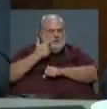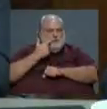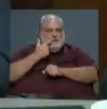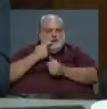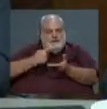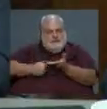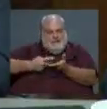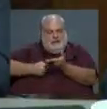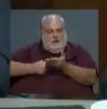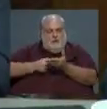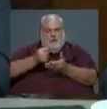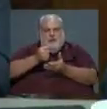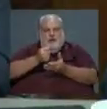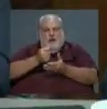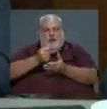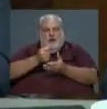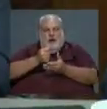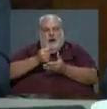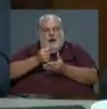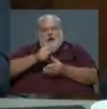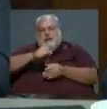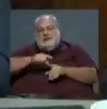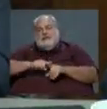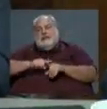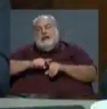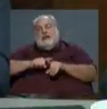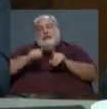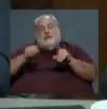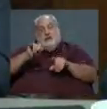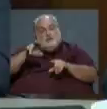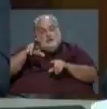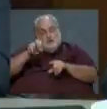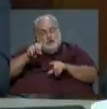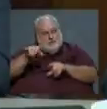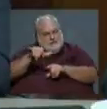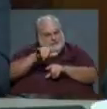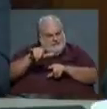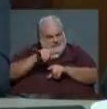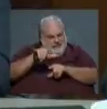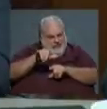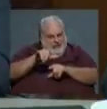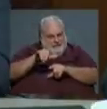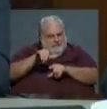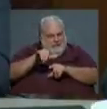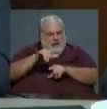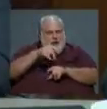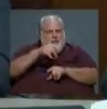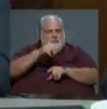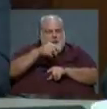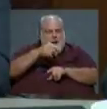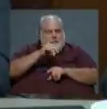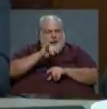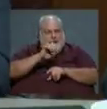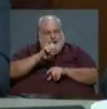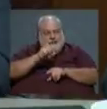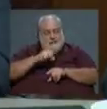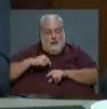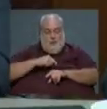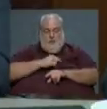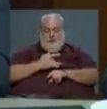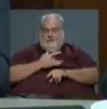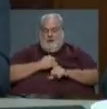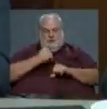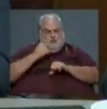few weeks ago or last year, very similar, where at the Popeyes, where we felt like